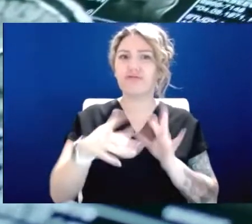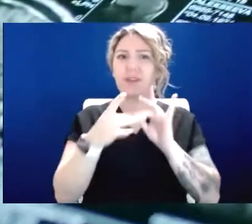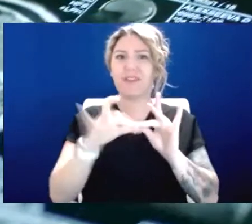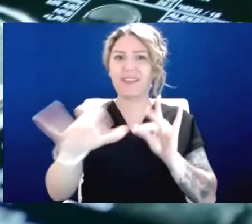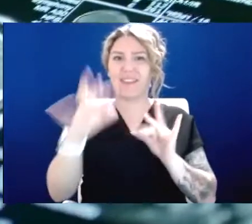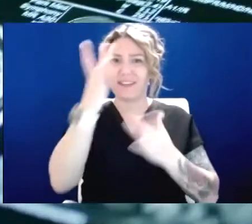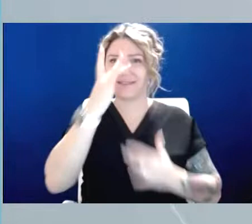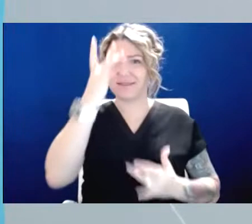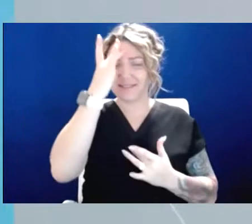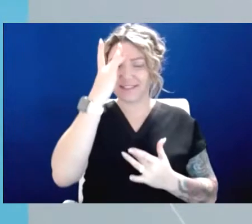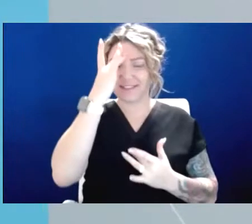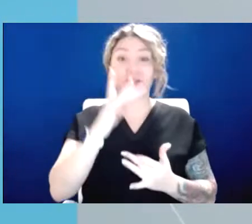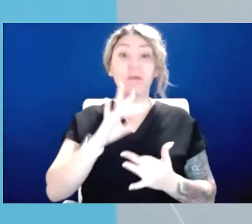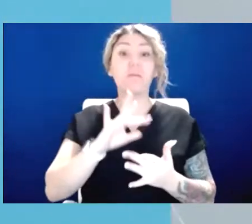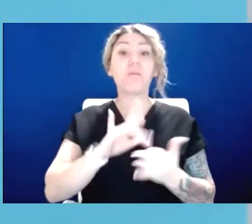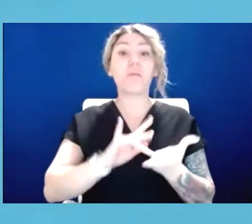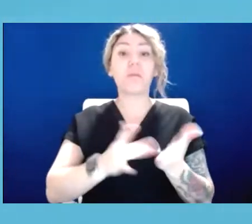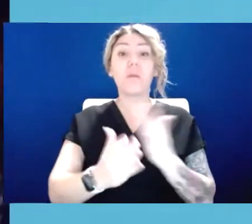now.